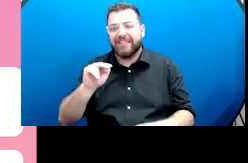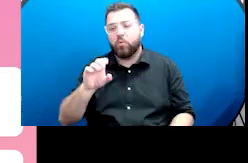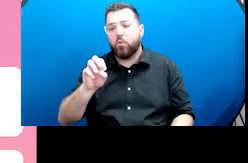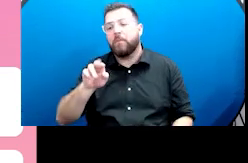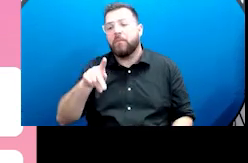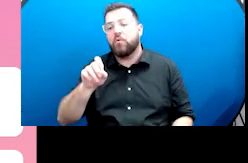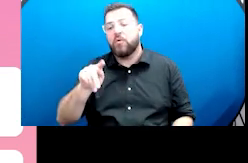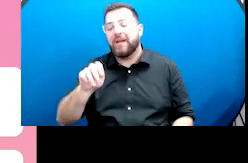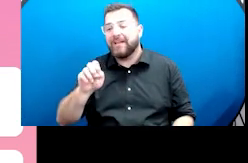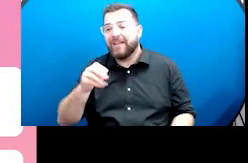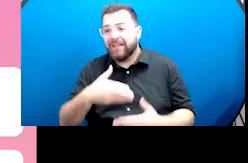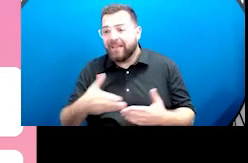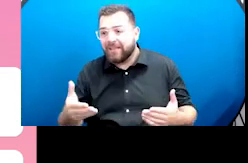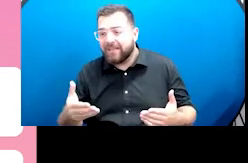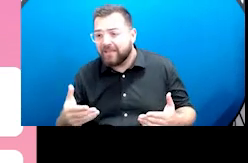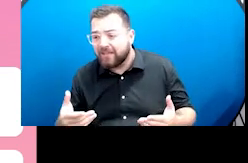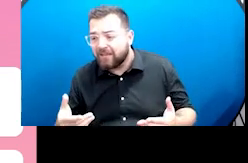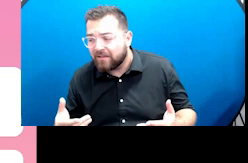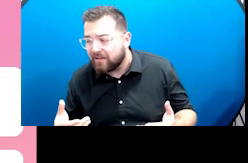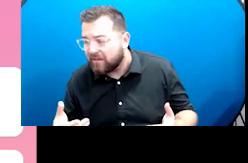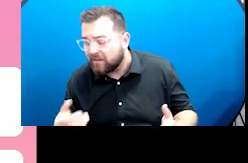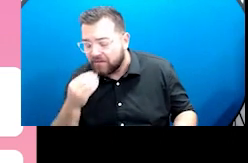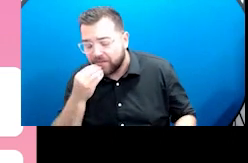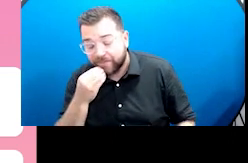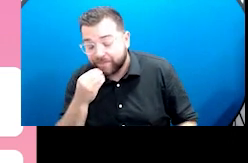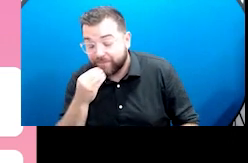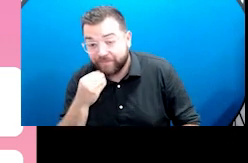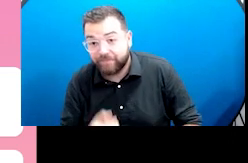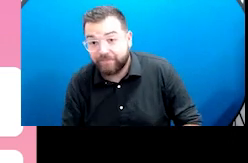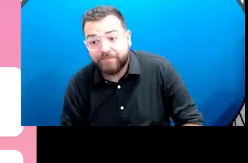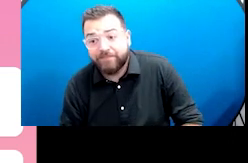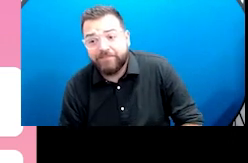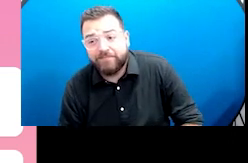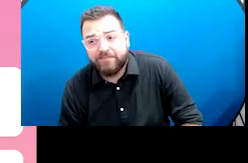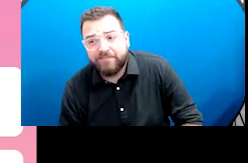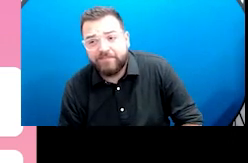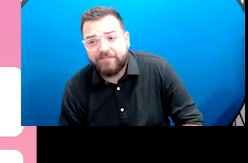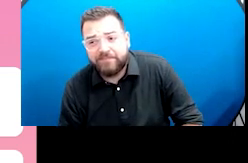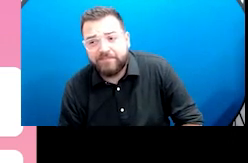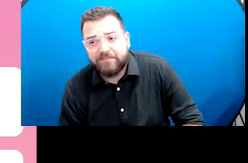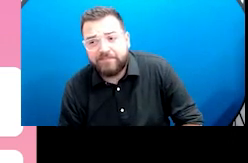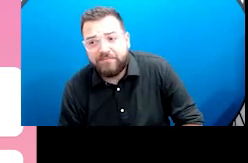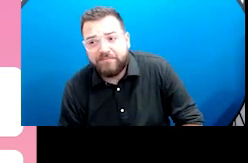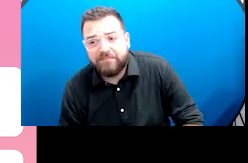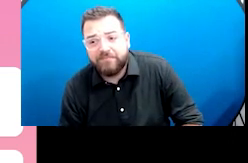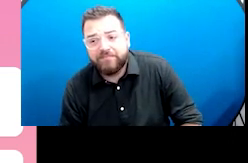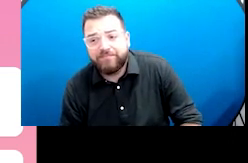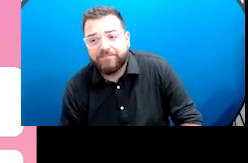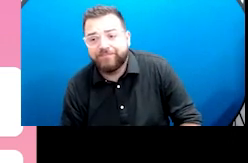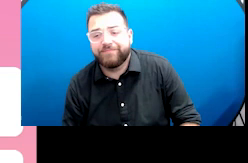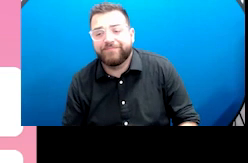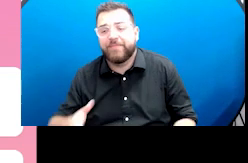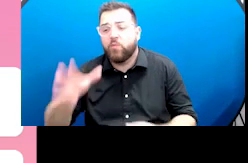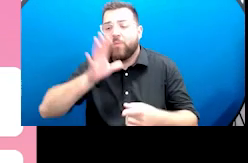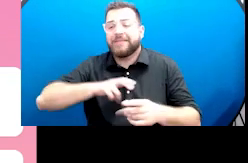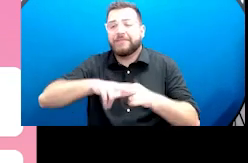it's a big enough deal, like, for me, I do require certain citations, that's what I want them to learn. Yeah. And that is something that they can only get from